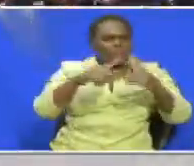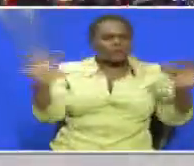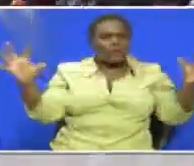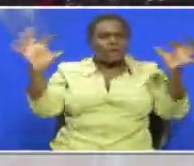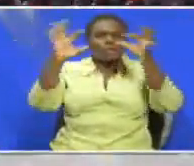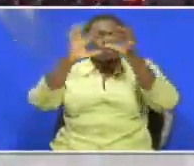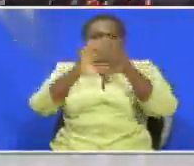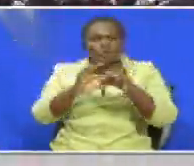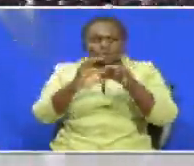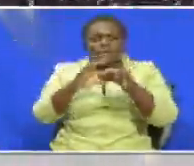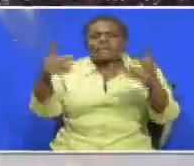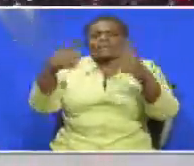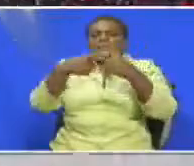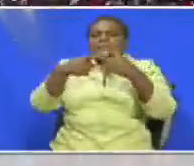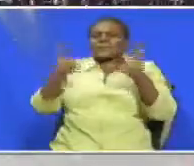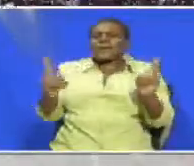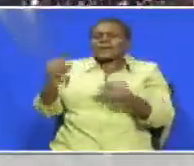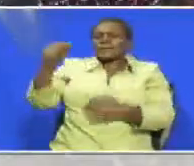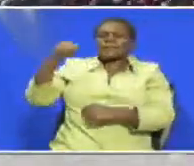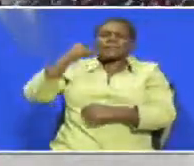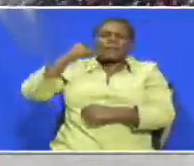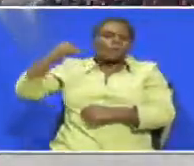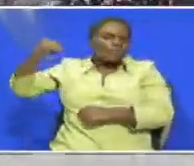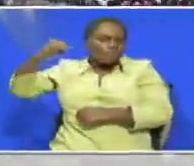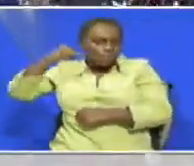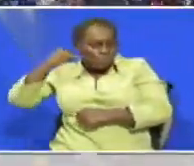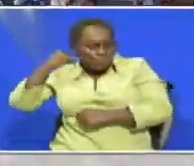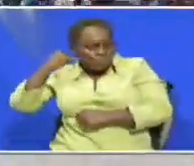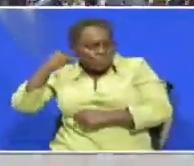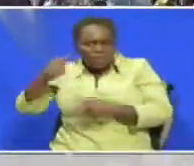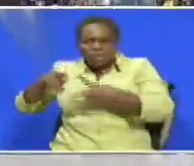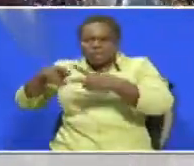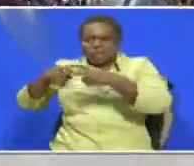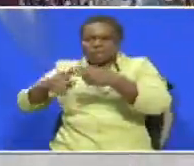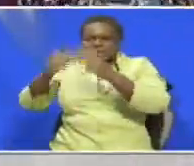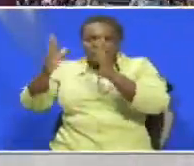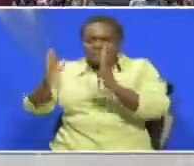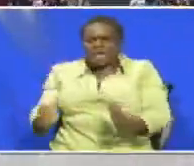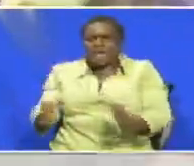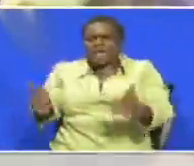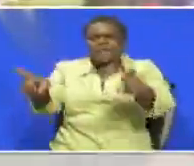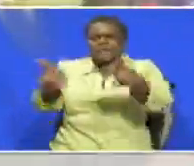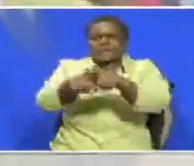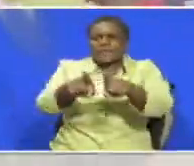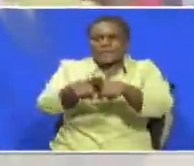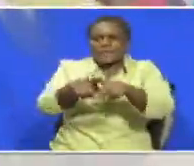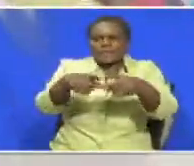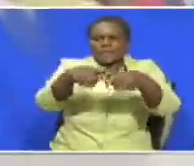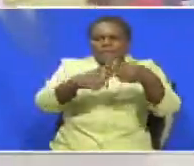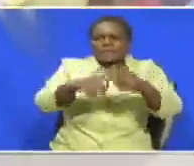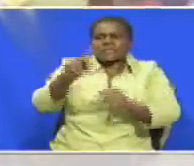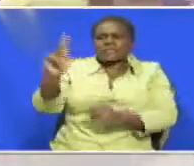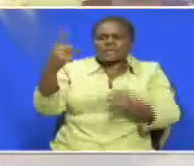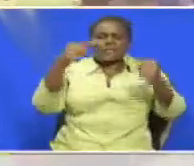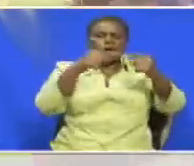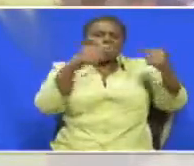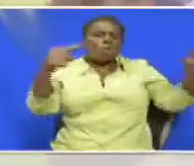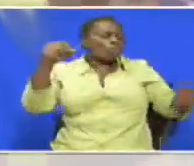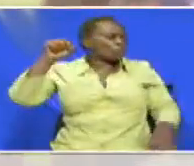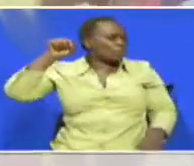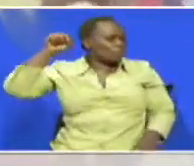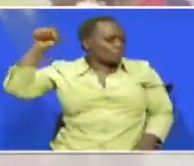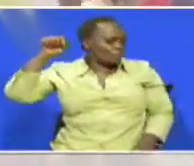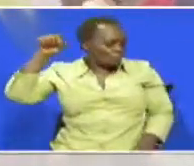Umoja that kicked off in Nakuru, the engineer and by extension engine of Kenya's opposition